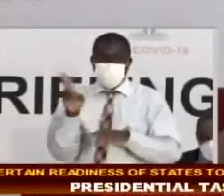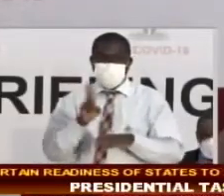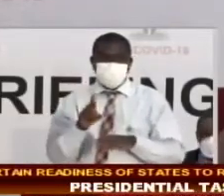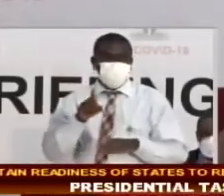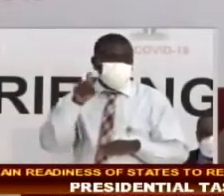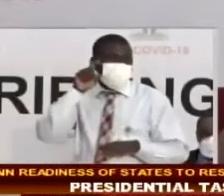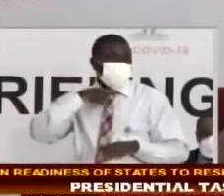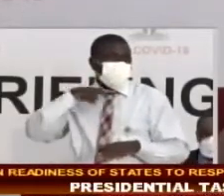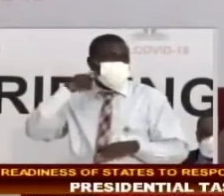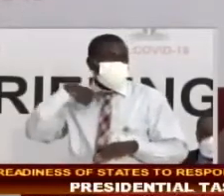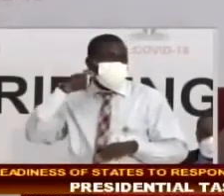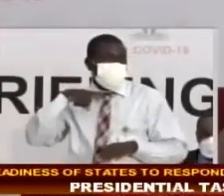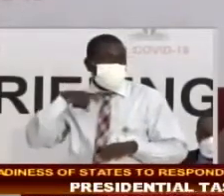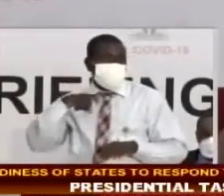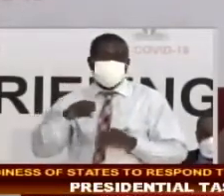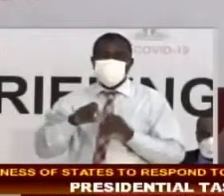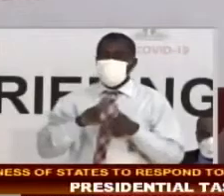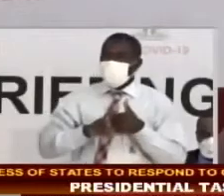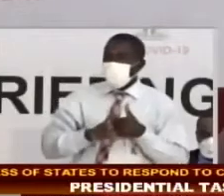or polyester material.